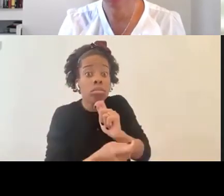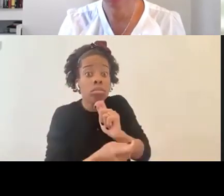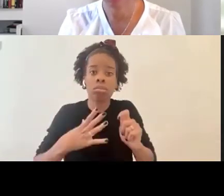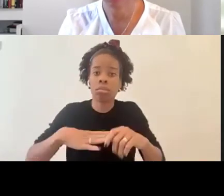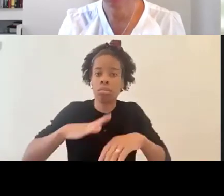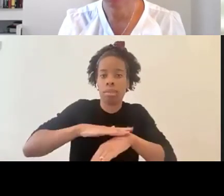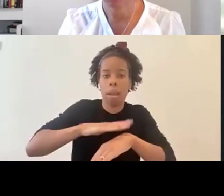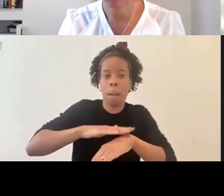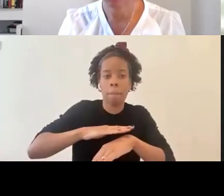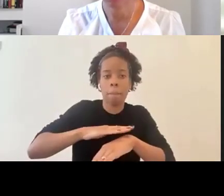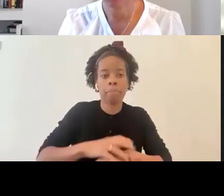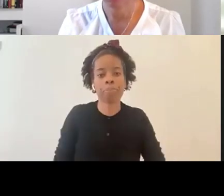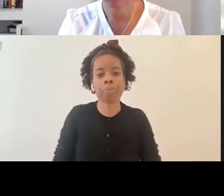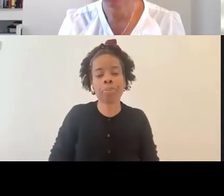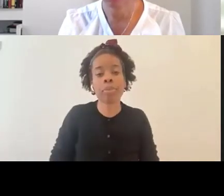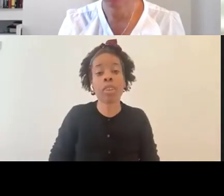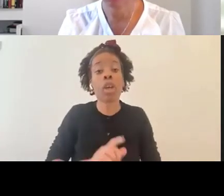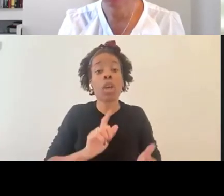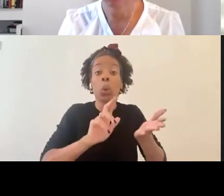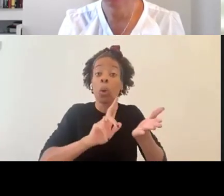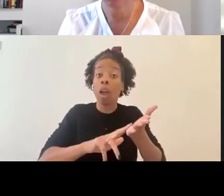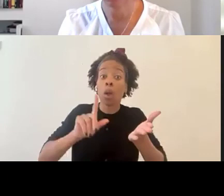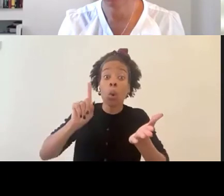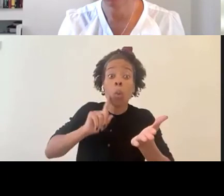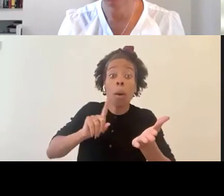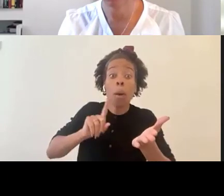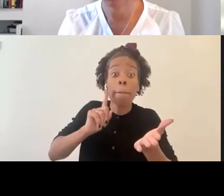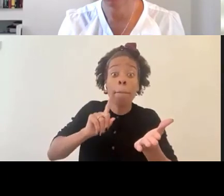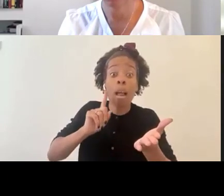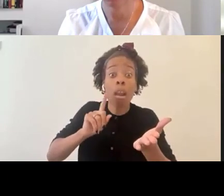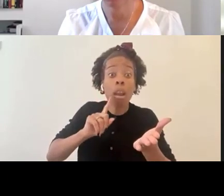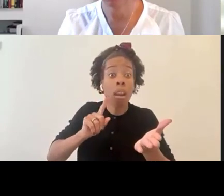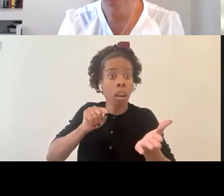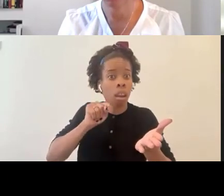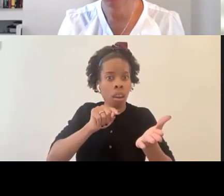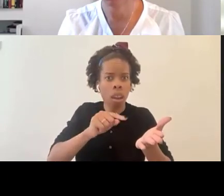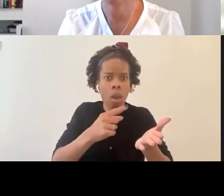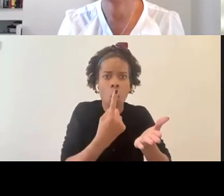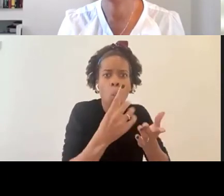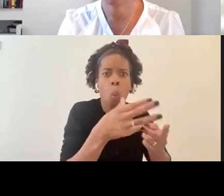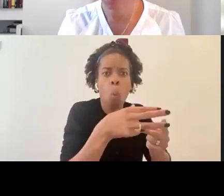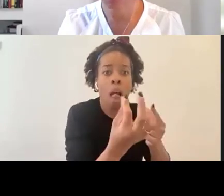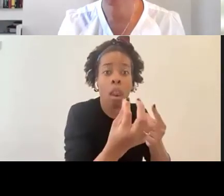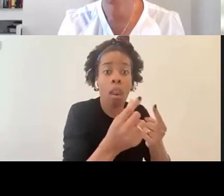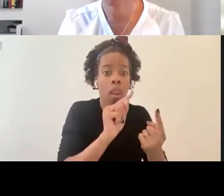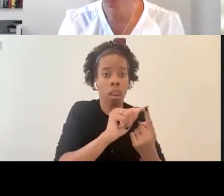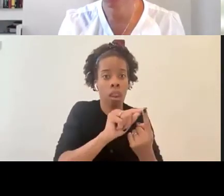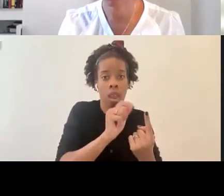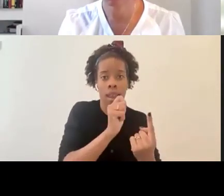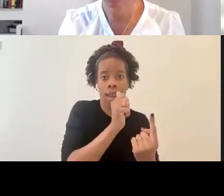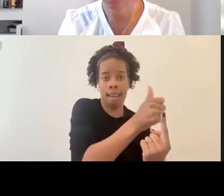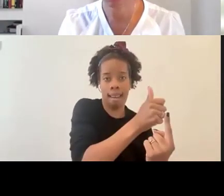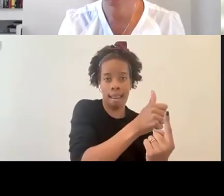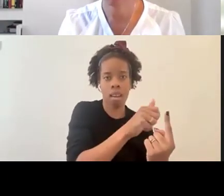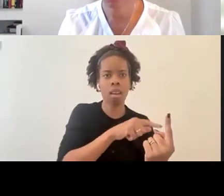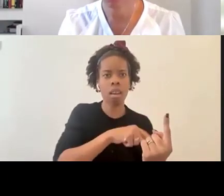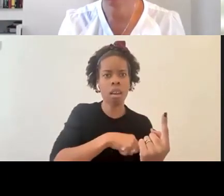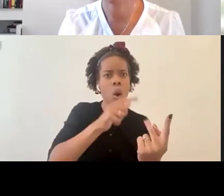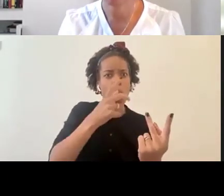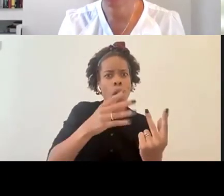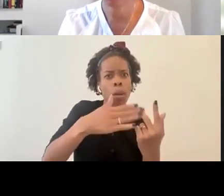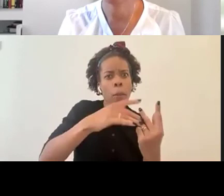being recognized has not transformed poor women's lives, but it's a victory. So how do we celebrate more and more of